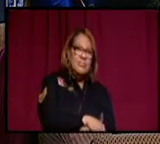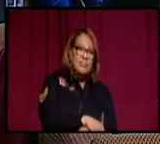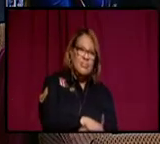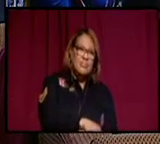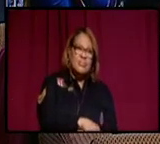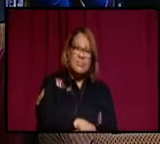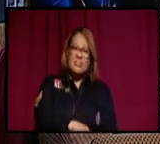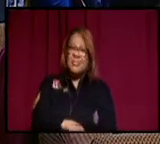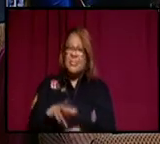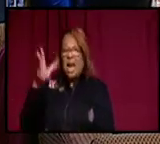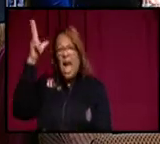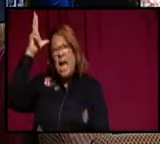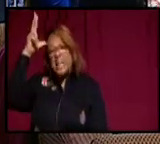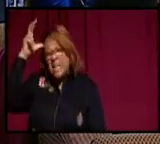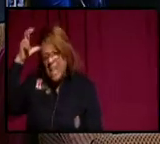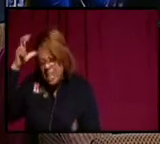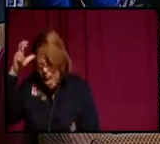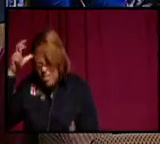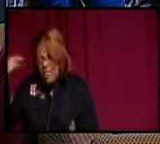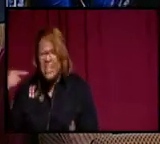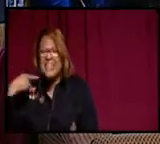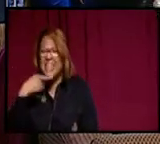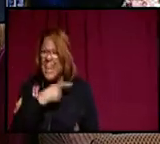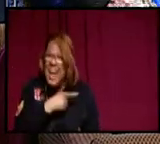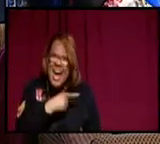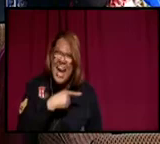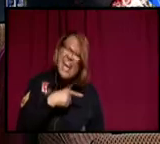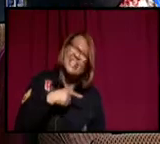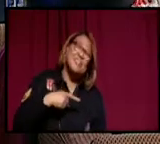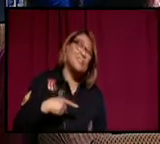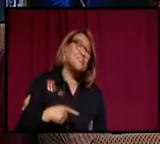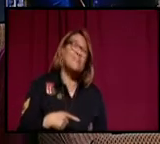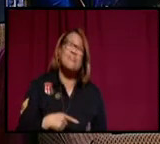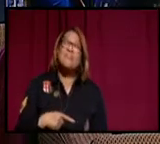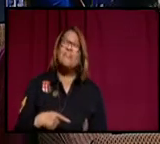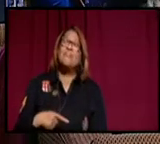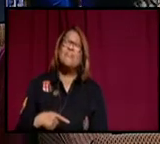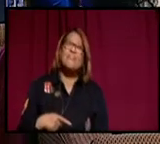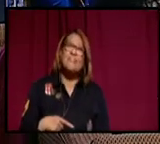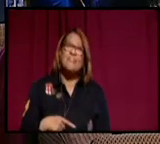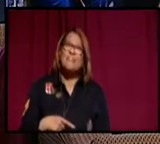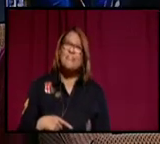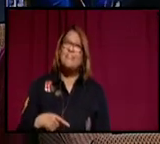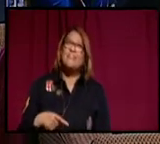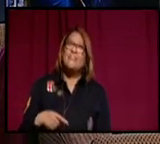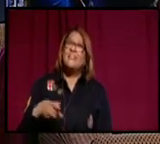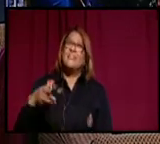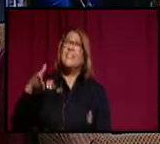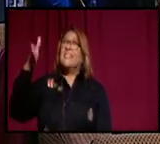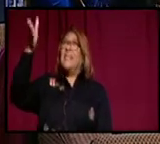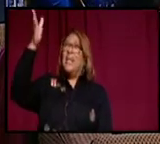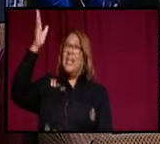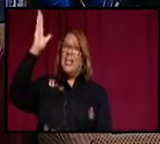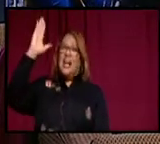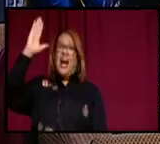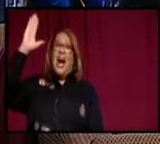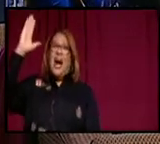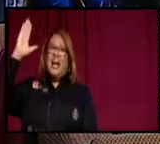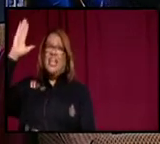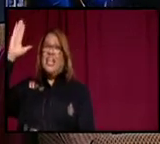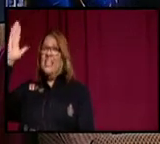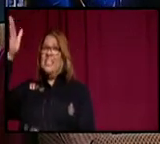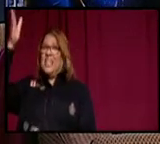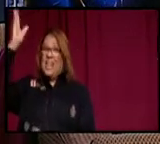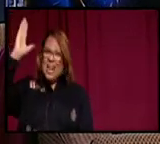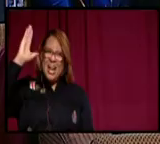never be defeated. The devil is a lie. Come on, Tanya. And God is exalted.